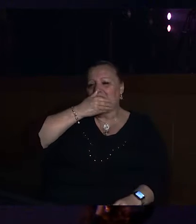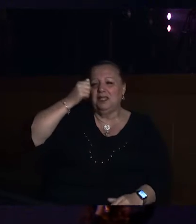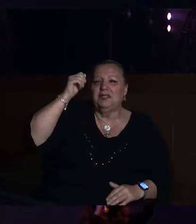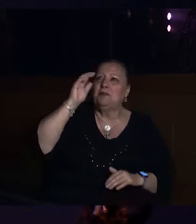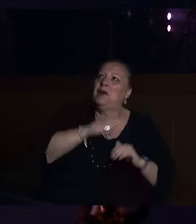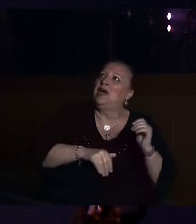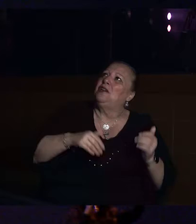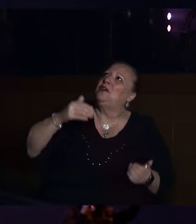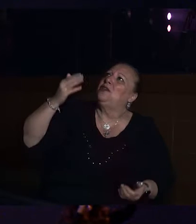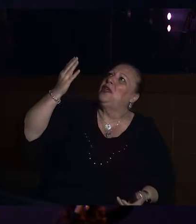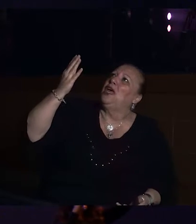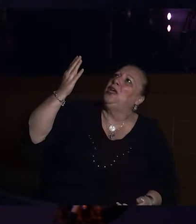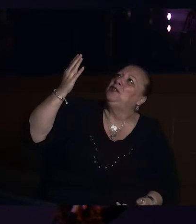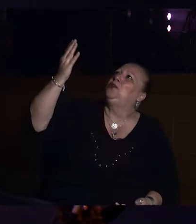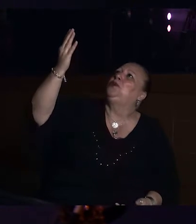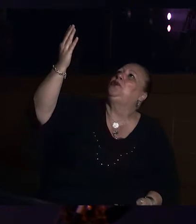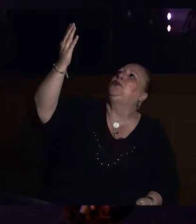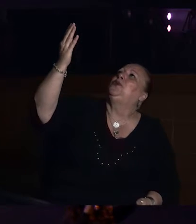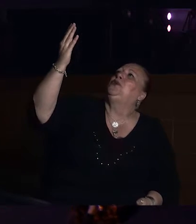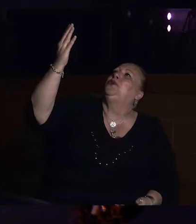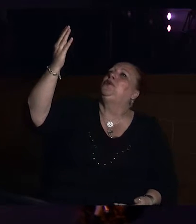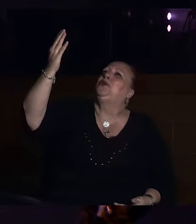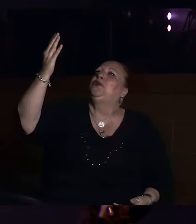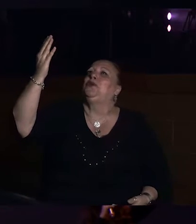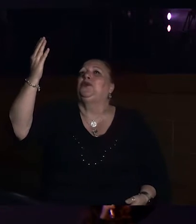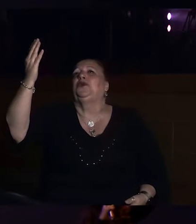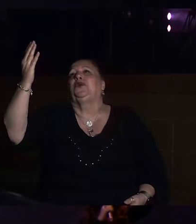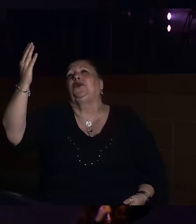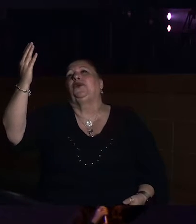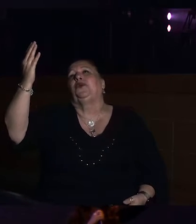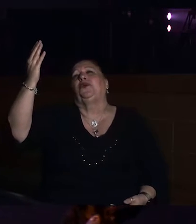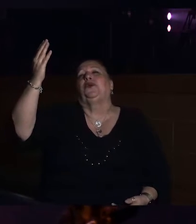nothing is better than You.